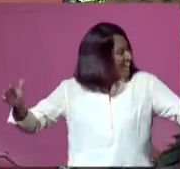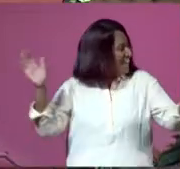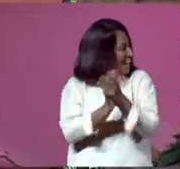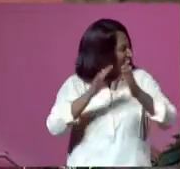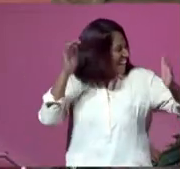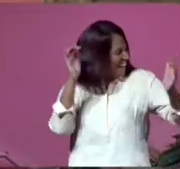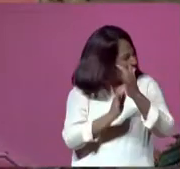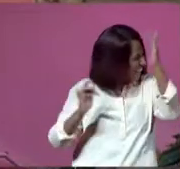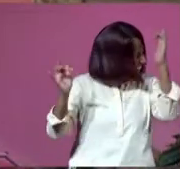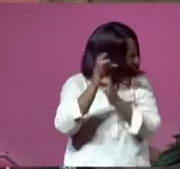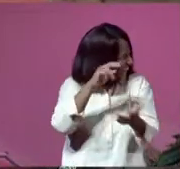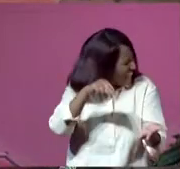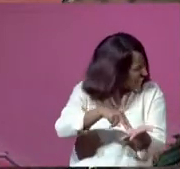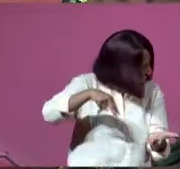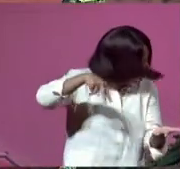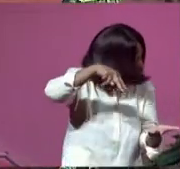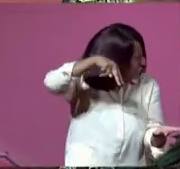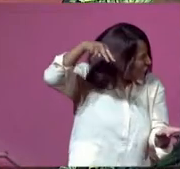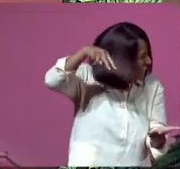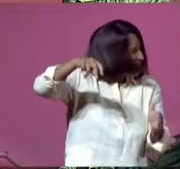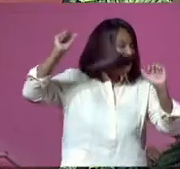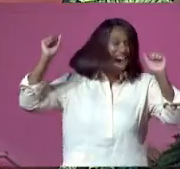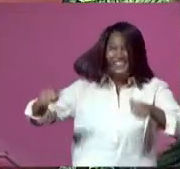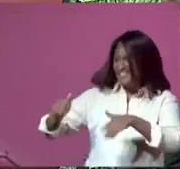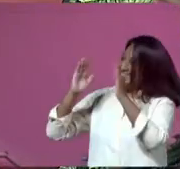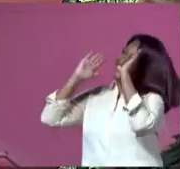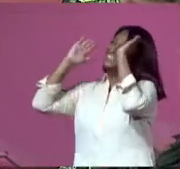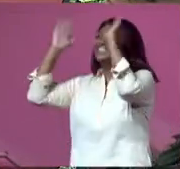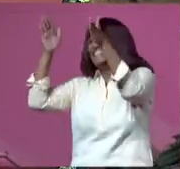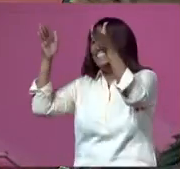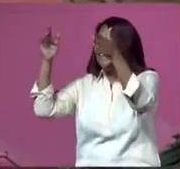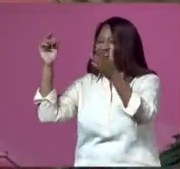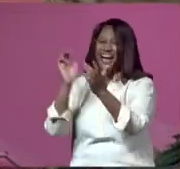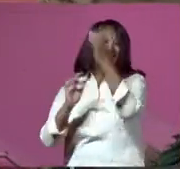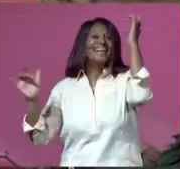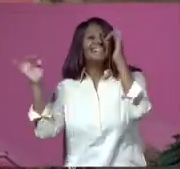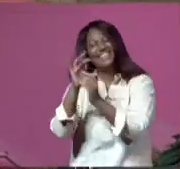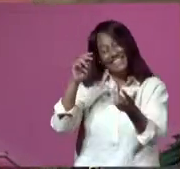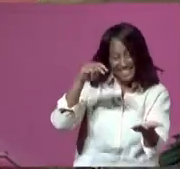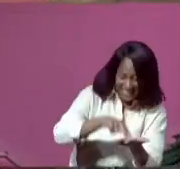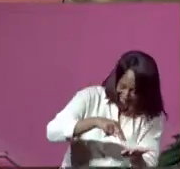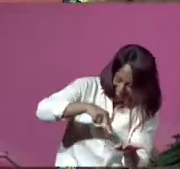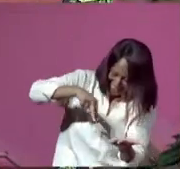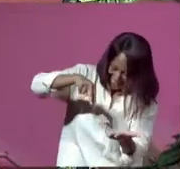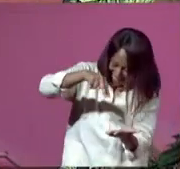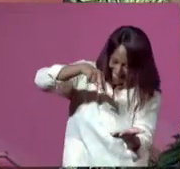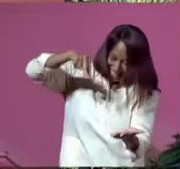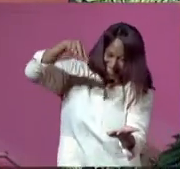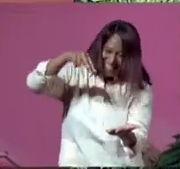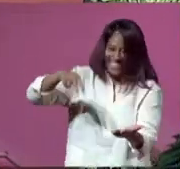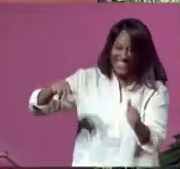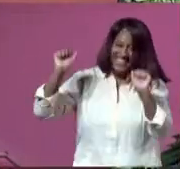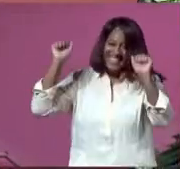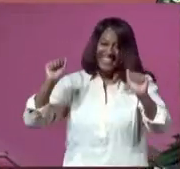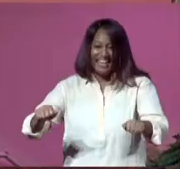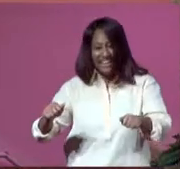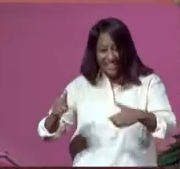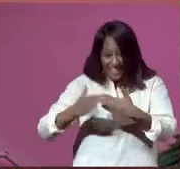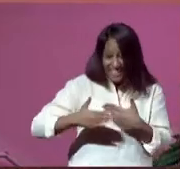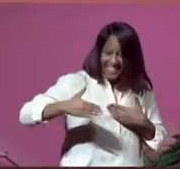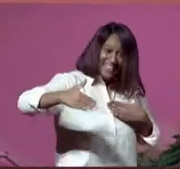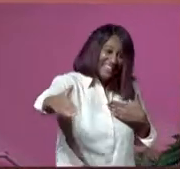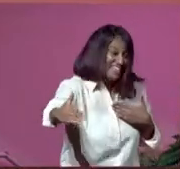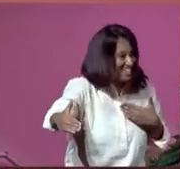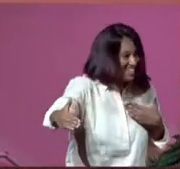Because he got up, I can look up. Because he got up, I can walk on.